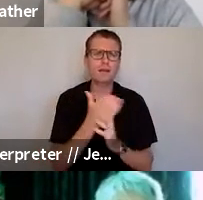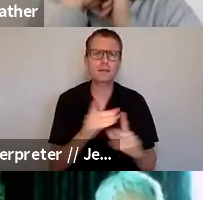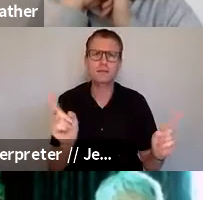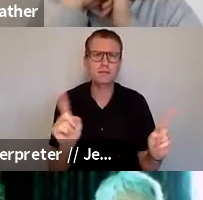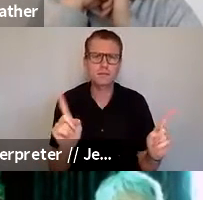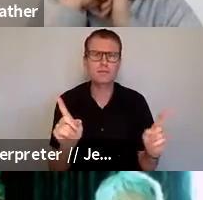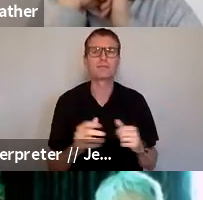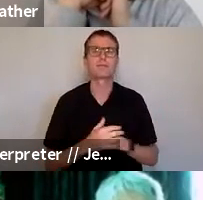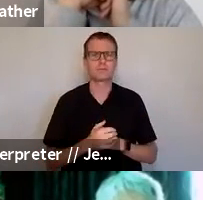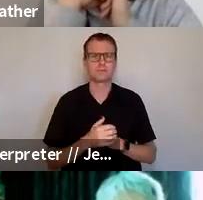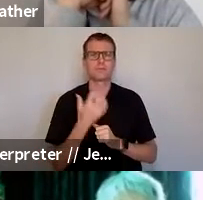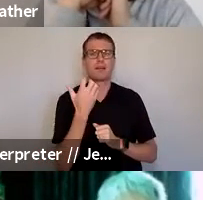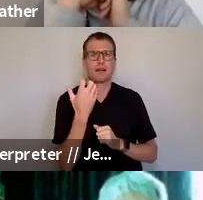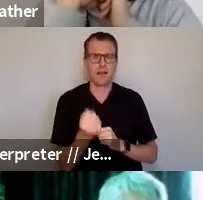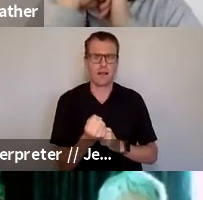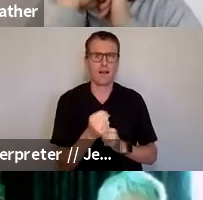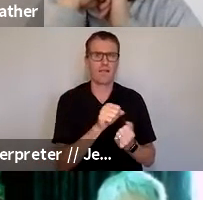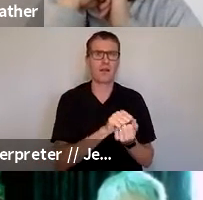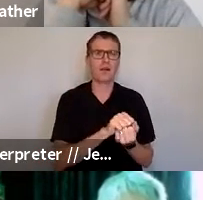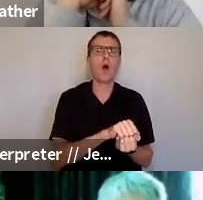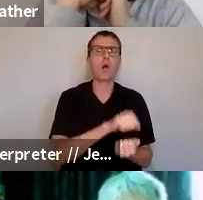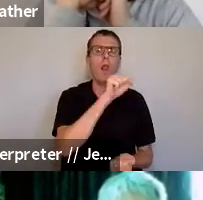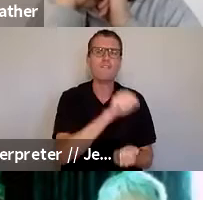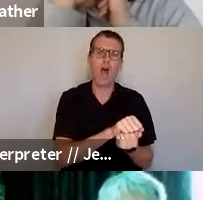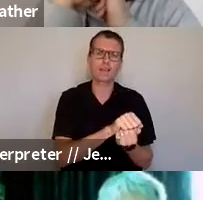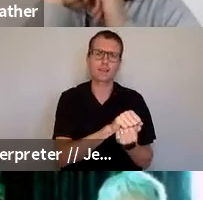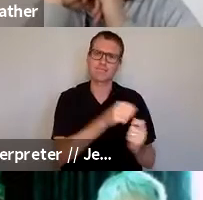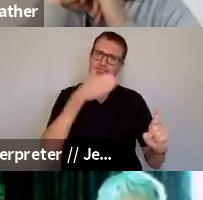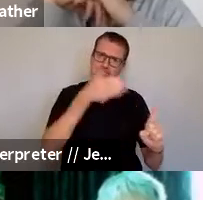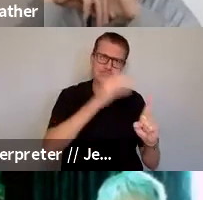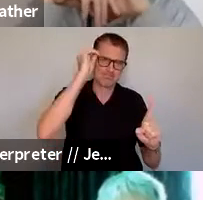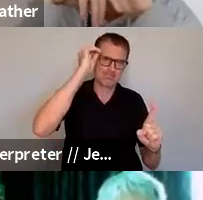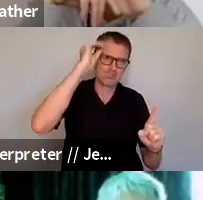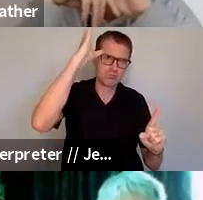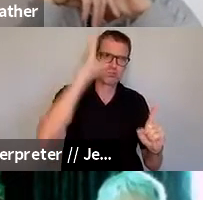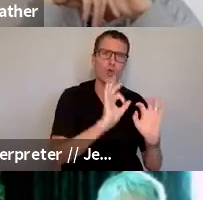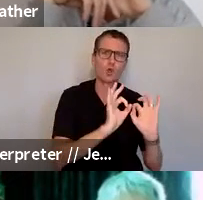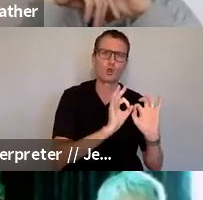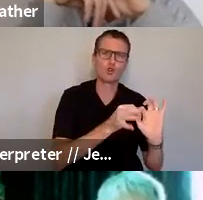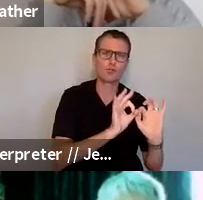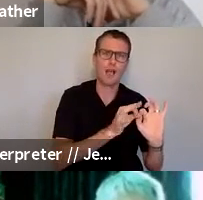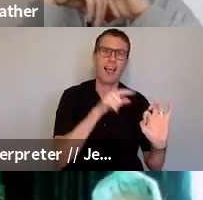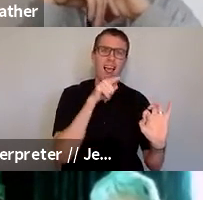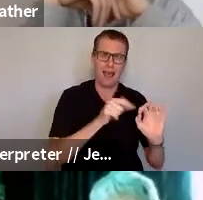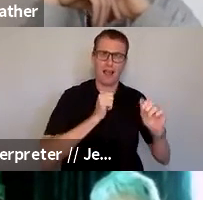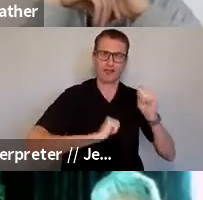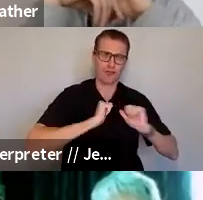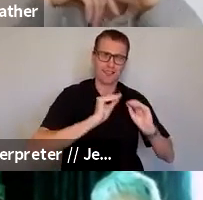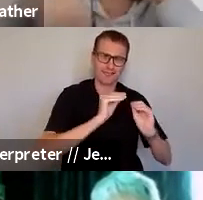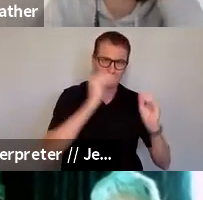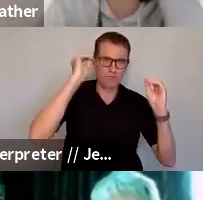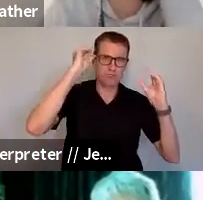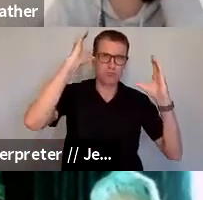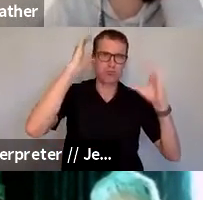alongside qualified specialised sign language interpreters who are specifically trained as performance interpreters. And we also